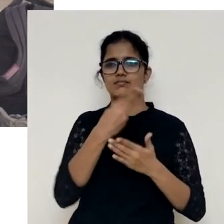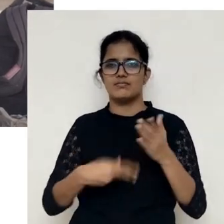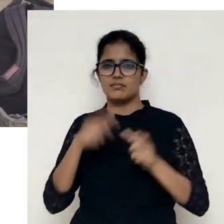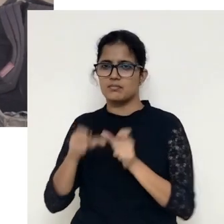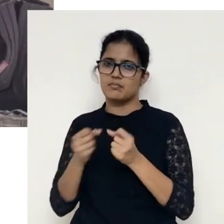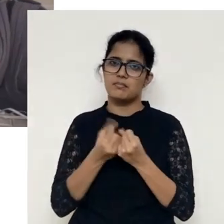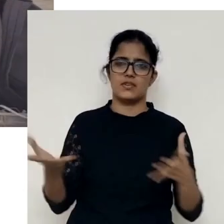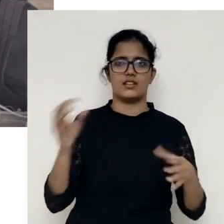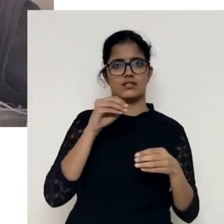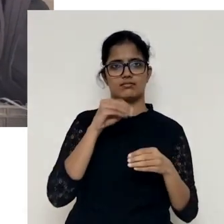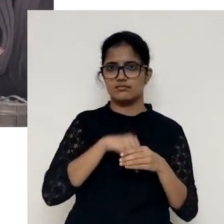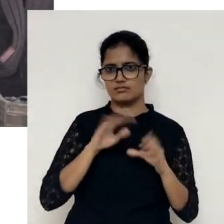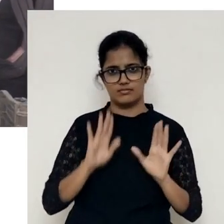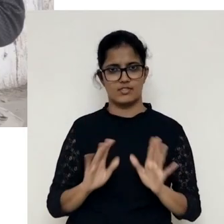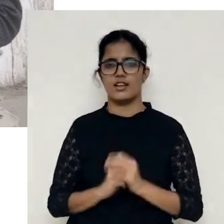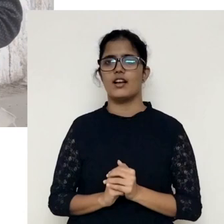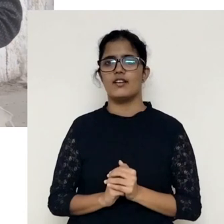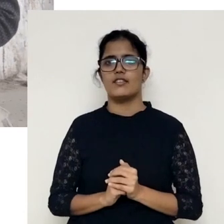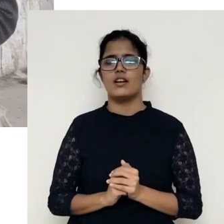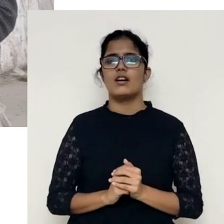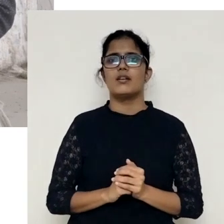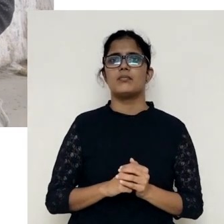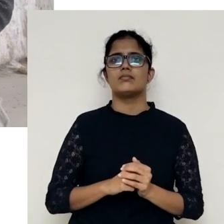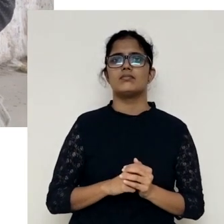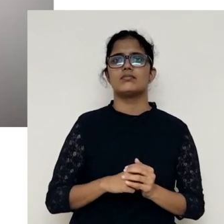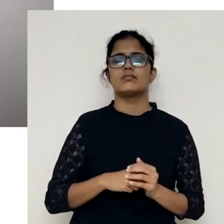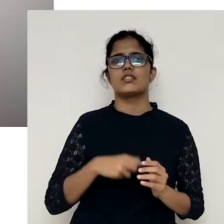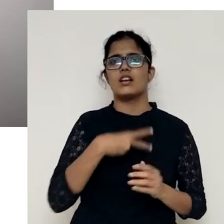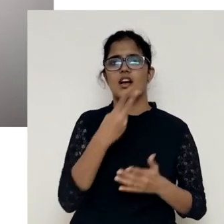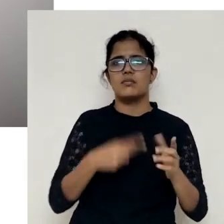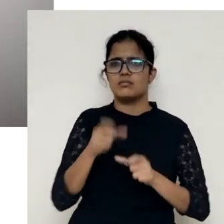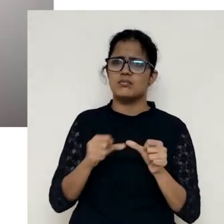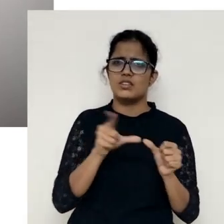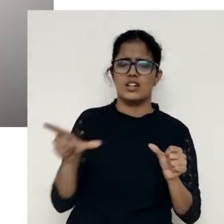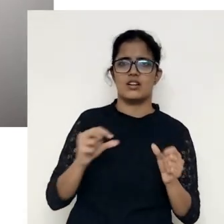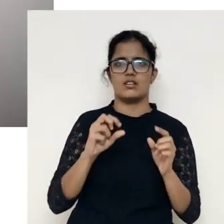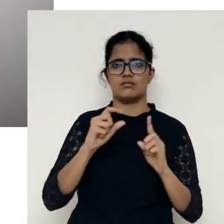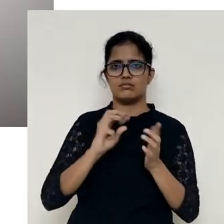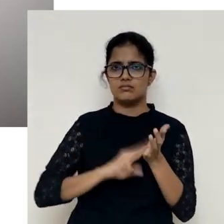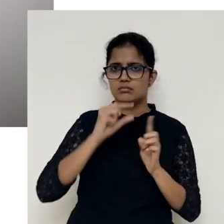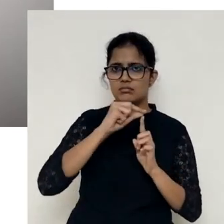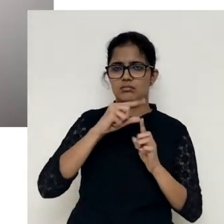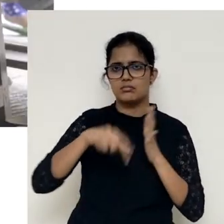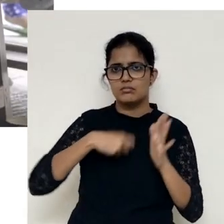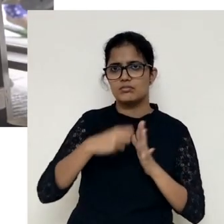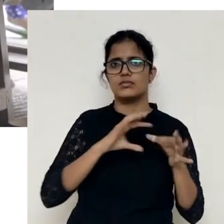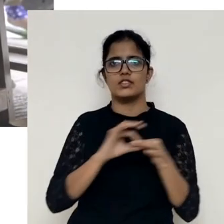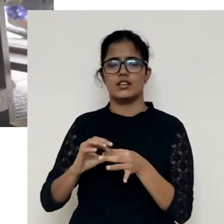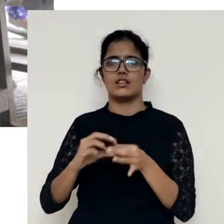what Mindscapes actually means to us, at the same time address the concerns around mental health.